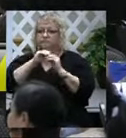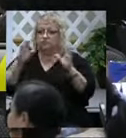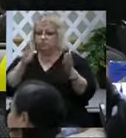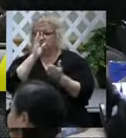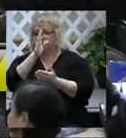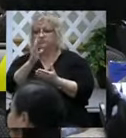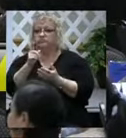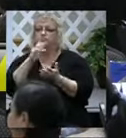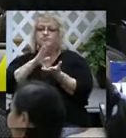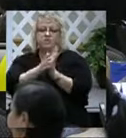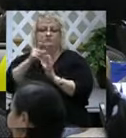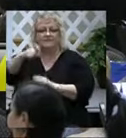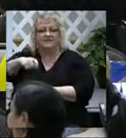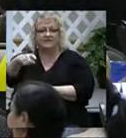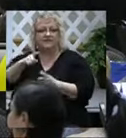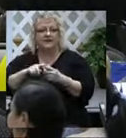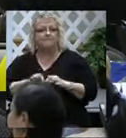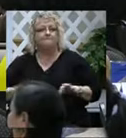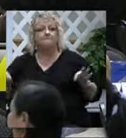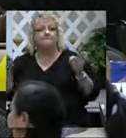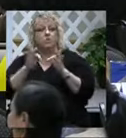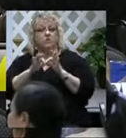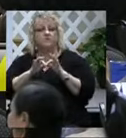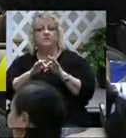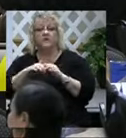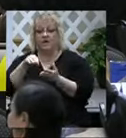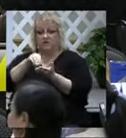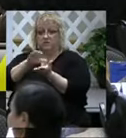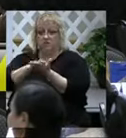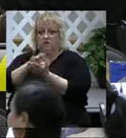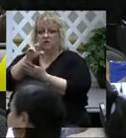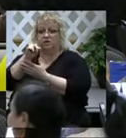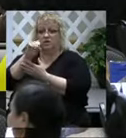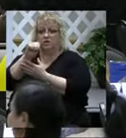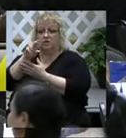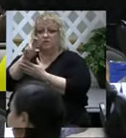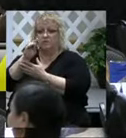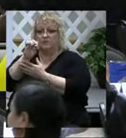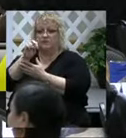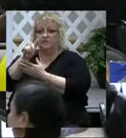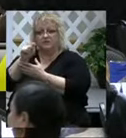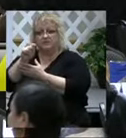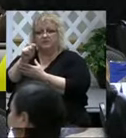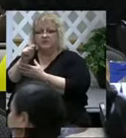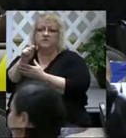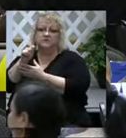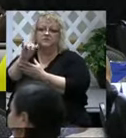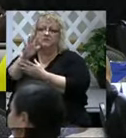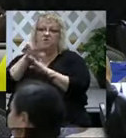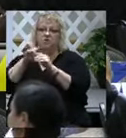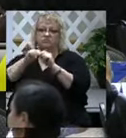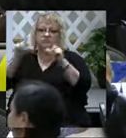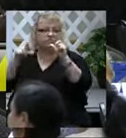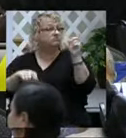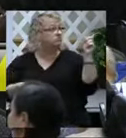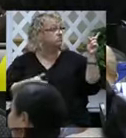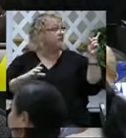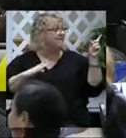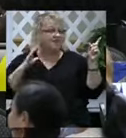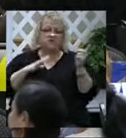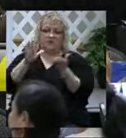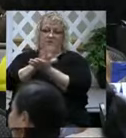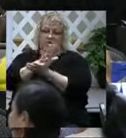absolutely necessary, important, essential. And document, of course, is definitions on the screen. So it's an official paper that